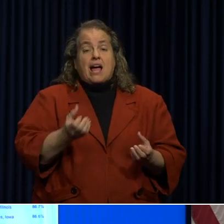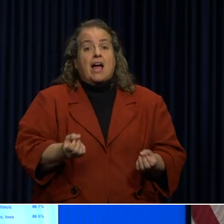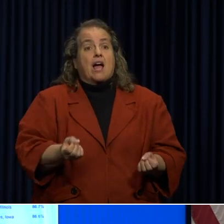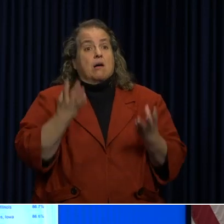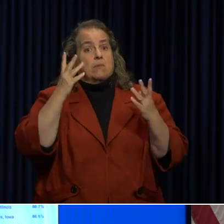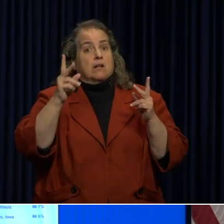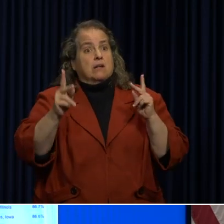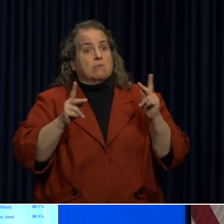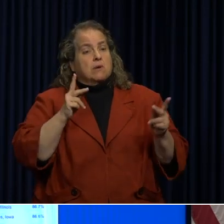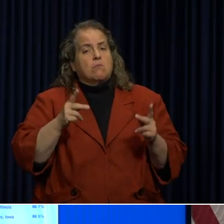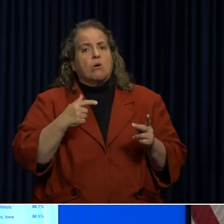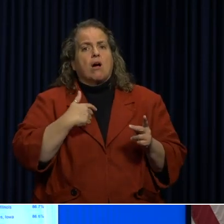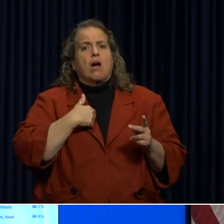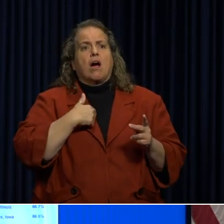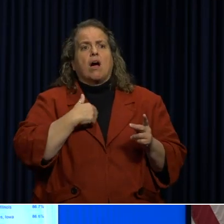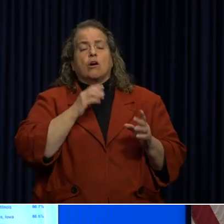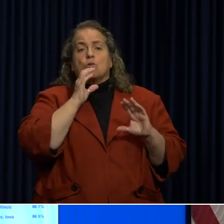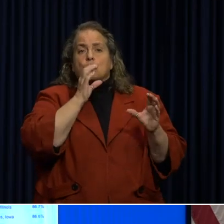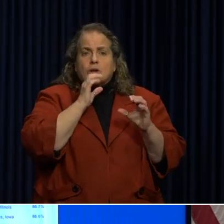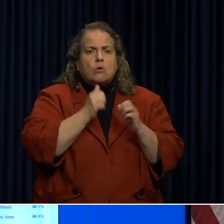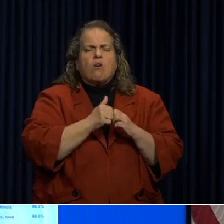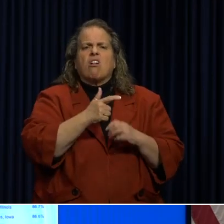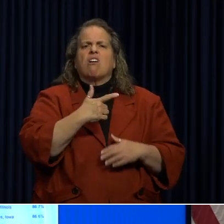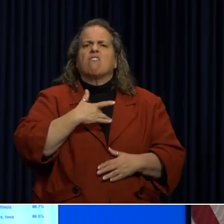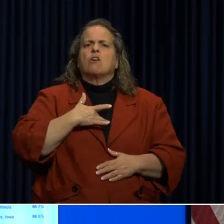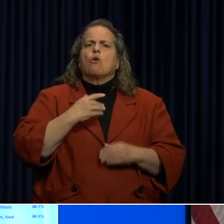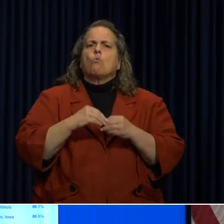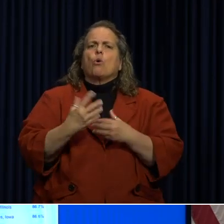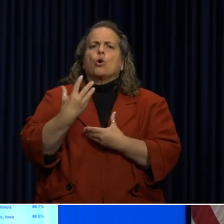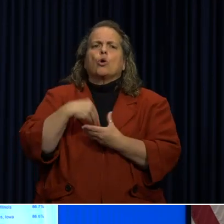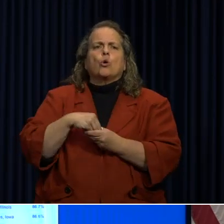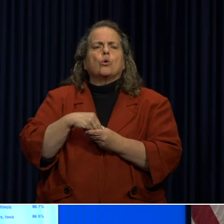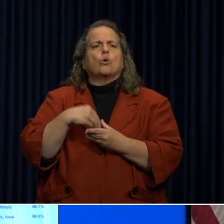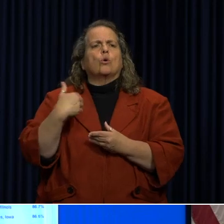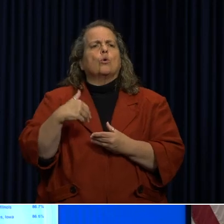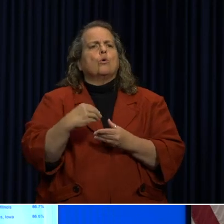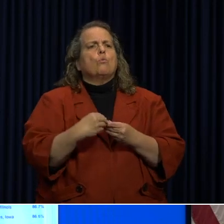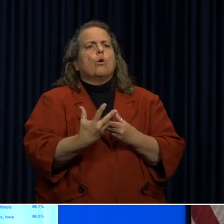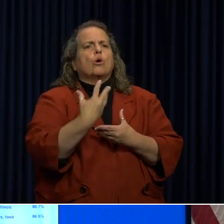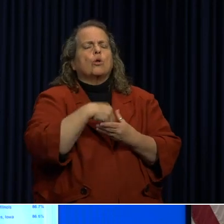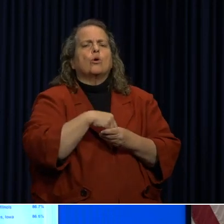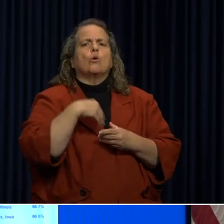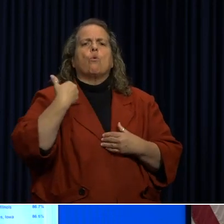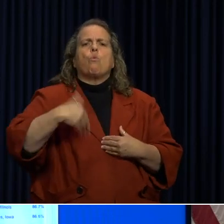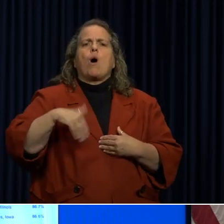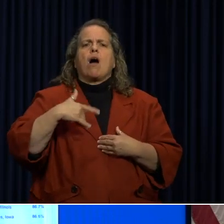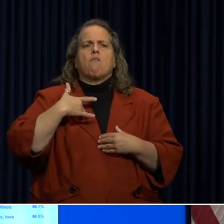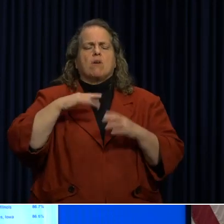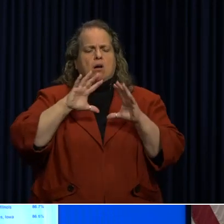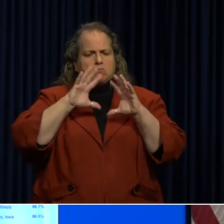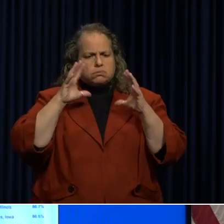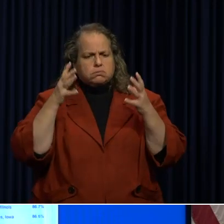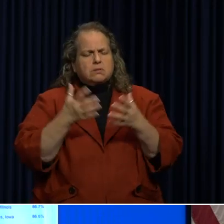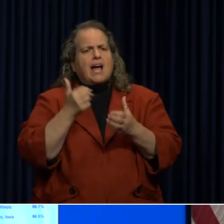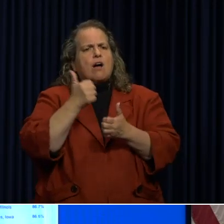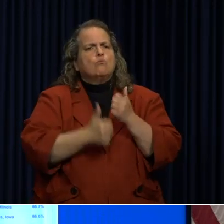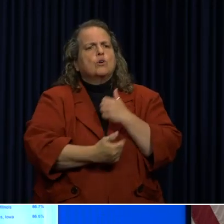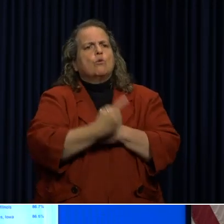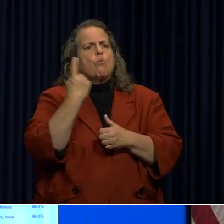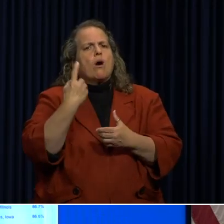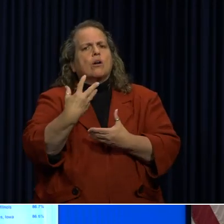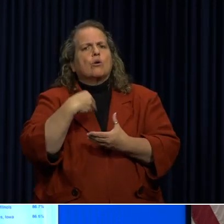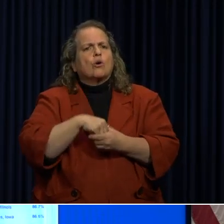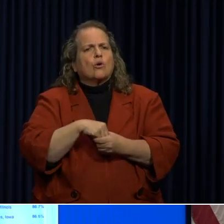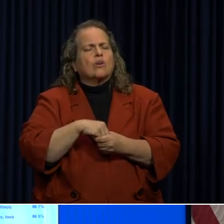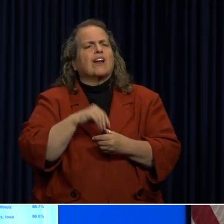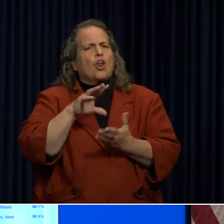people I've talked to that feel more included because of it, that have learned a little bit more, and we're going to continue to